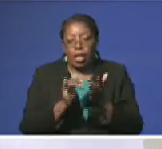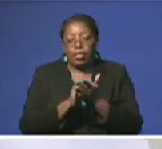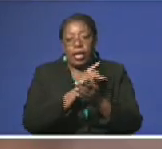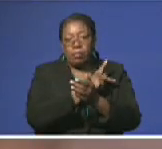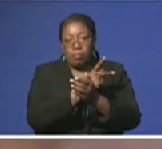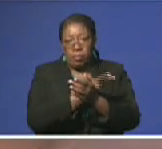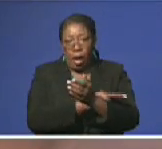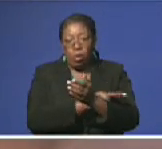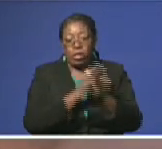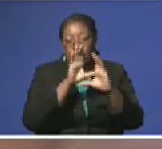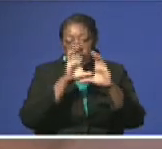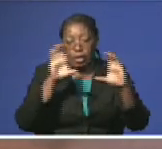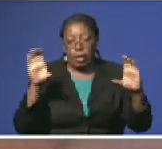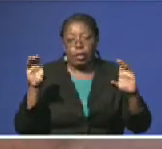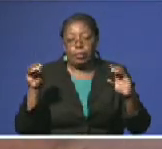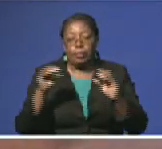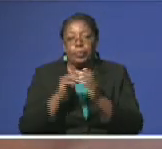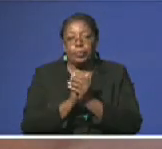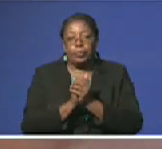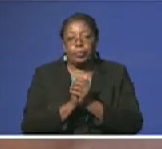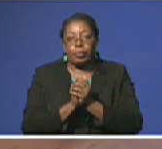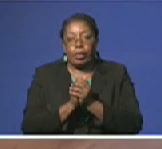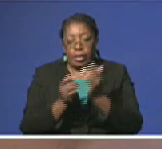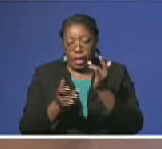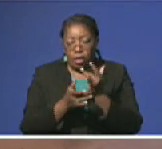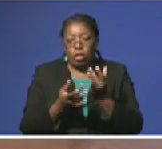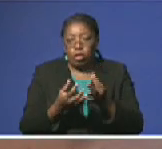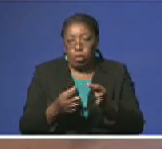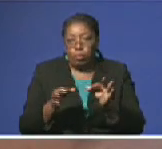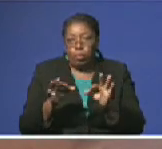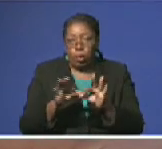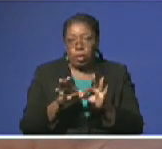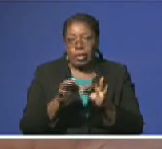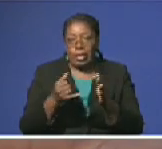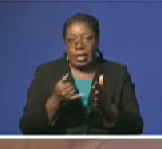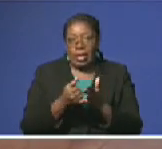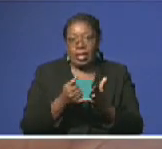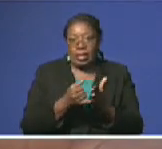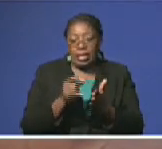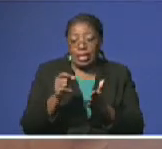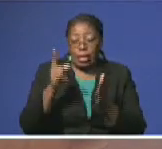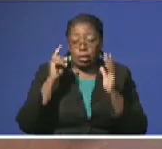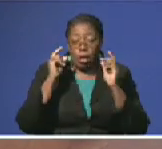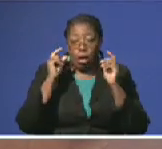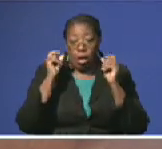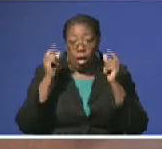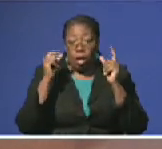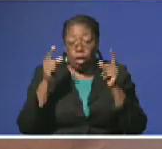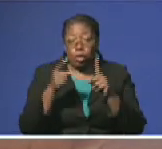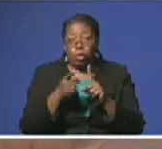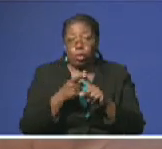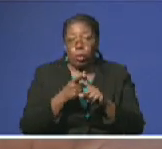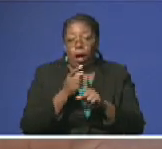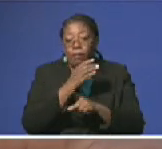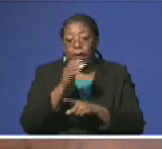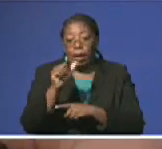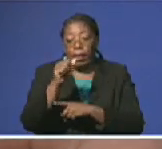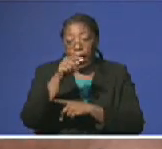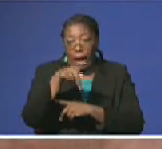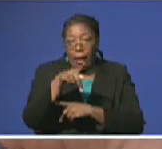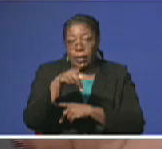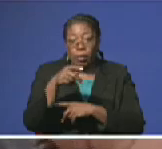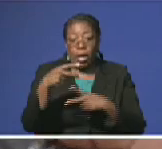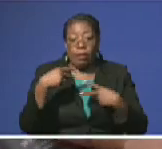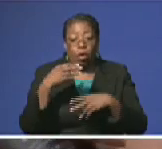container. Technology is a significant factor. It sends alerts to our Farmhand app that we can have